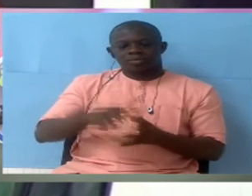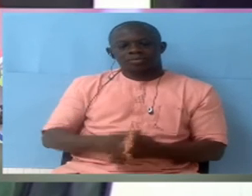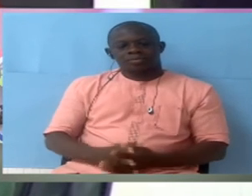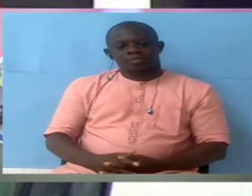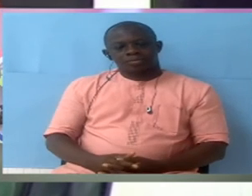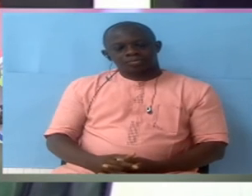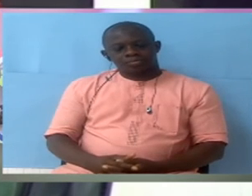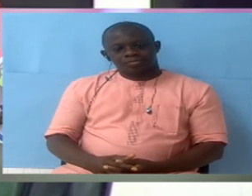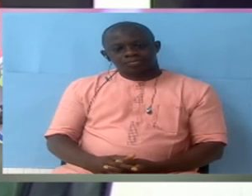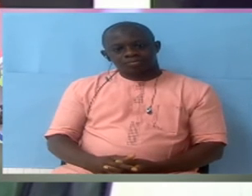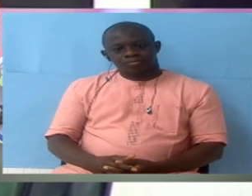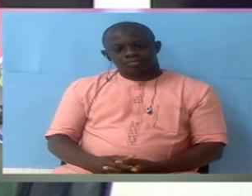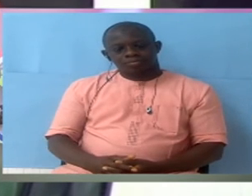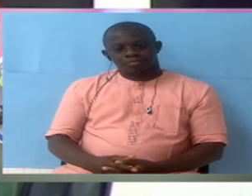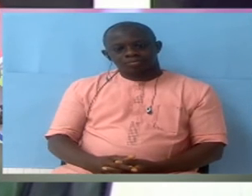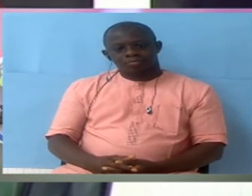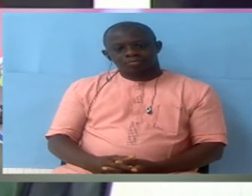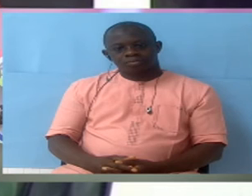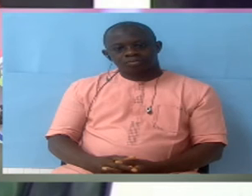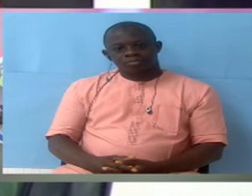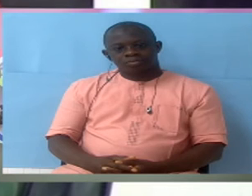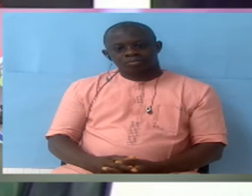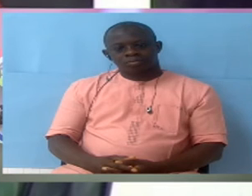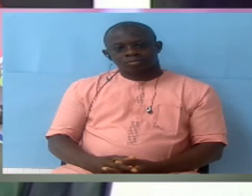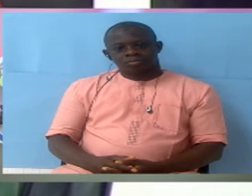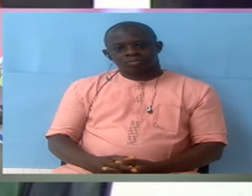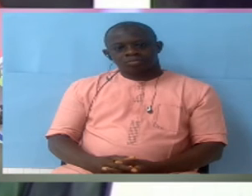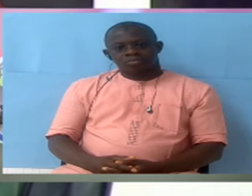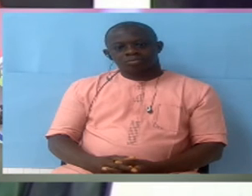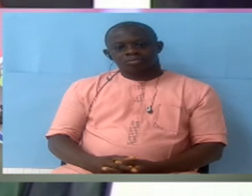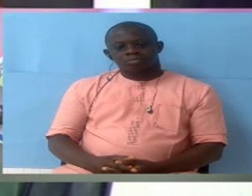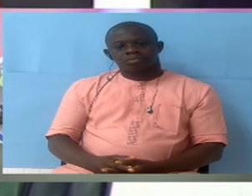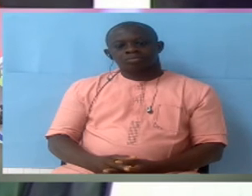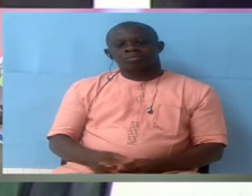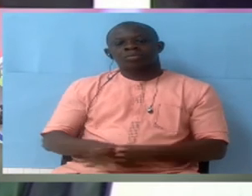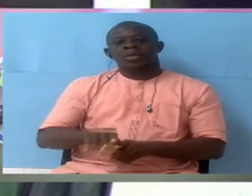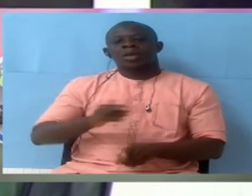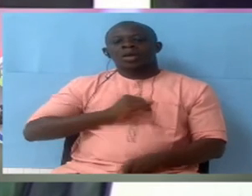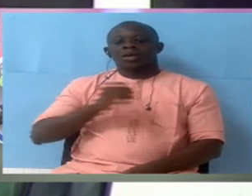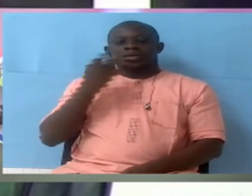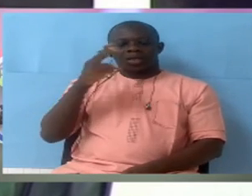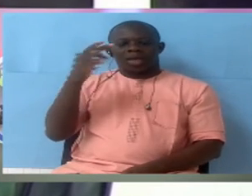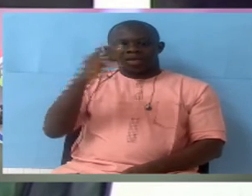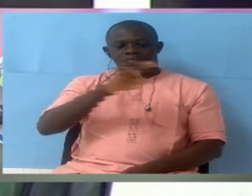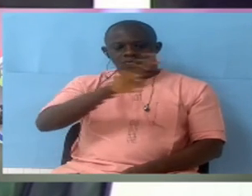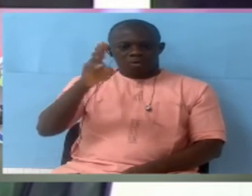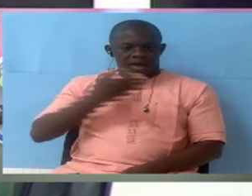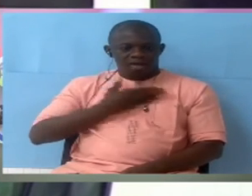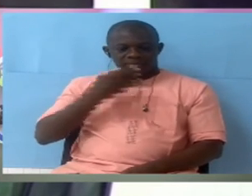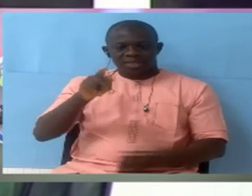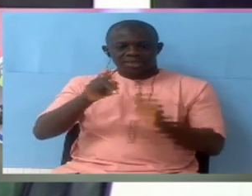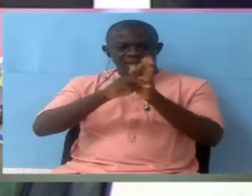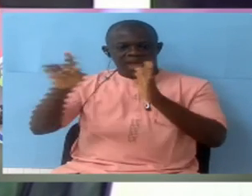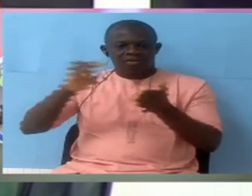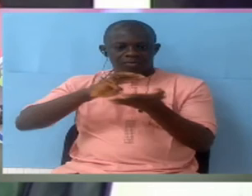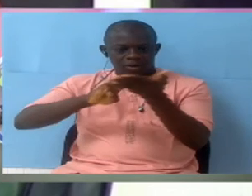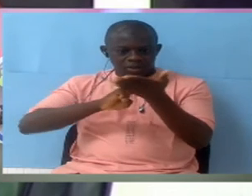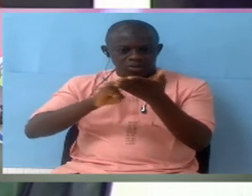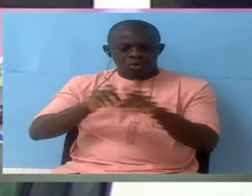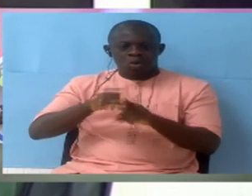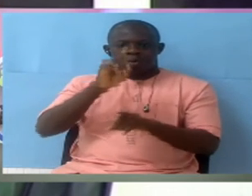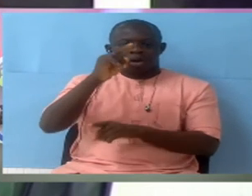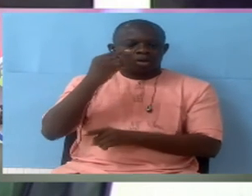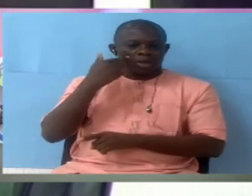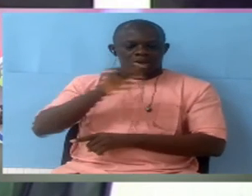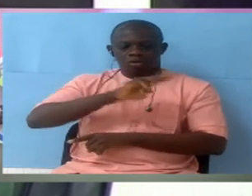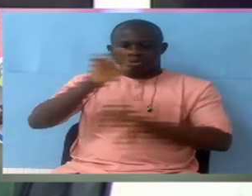yi, I said if I don't have diclofen with me here, mané suma amut fi diclofen, one day I will not wake